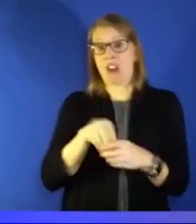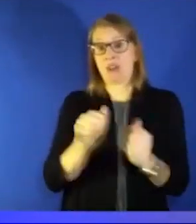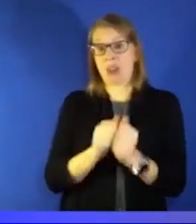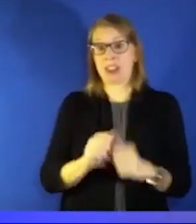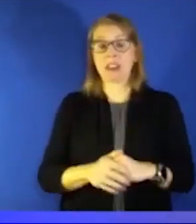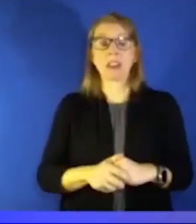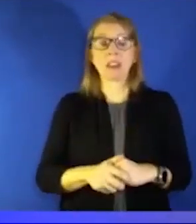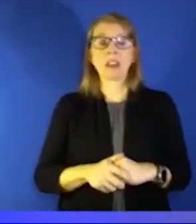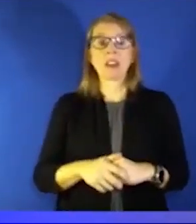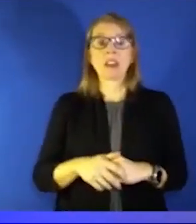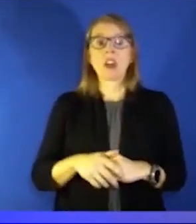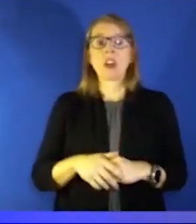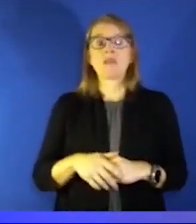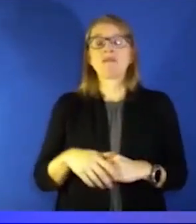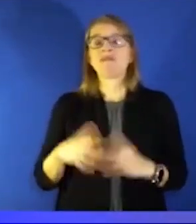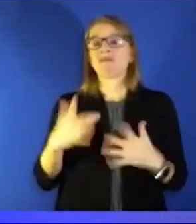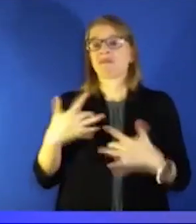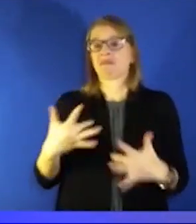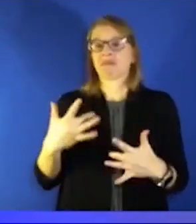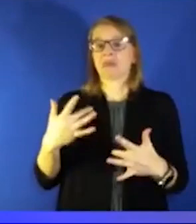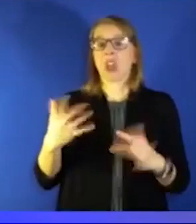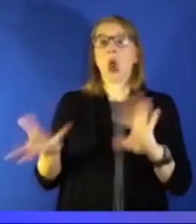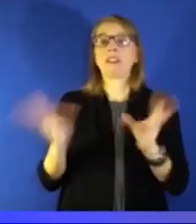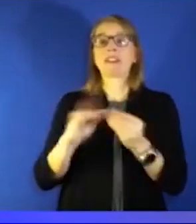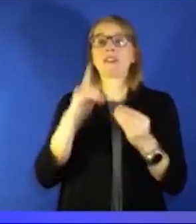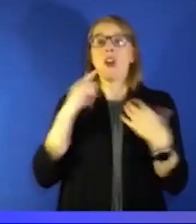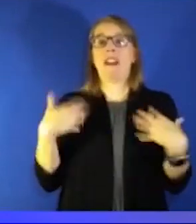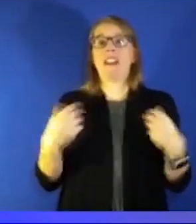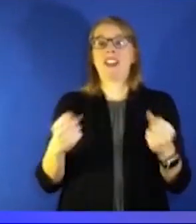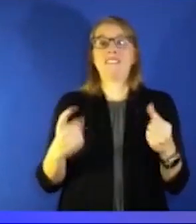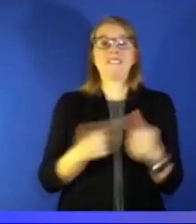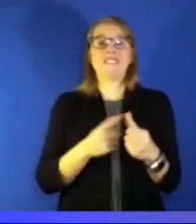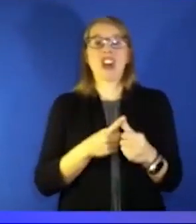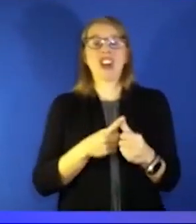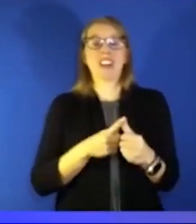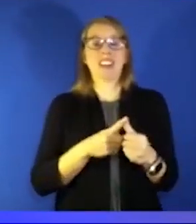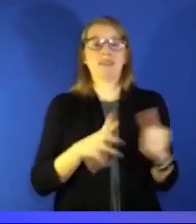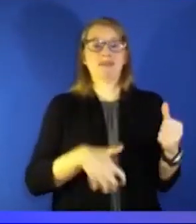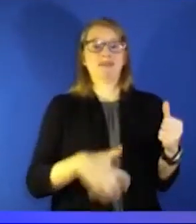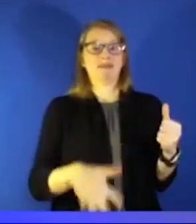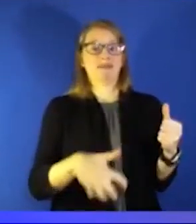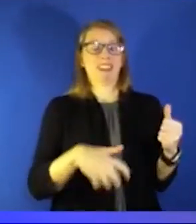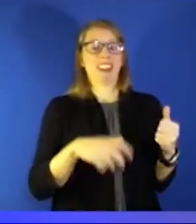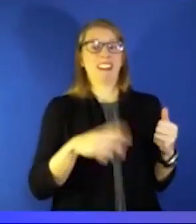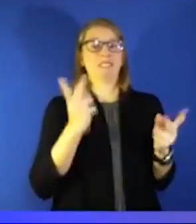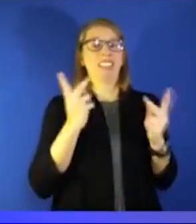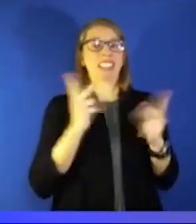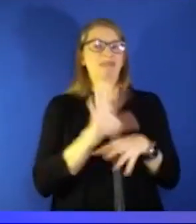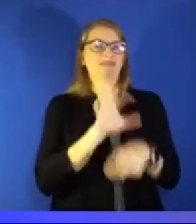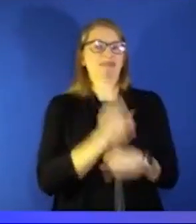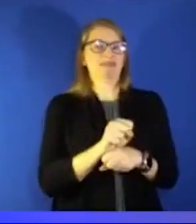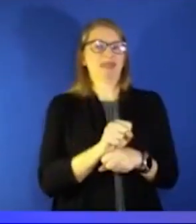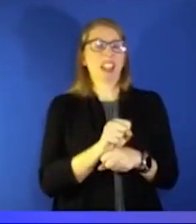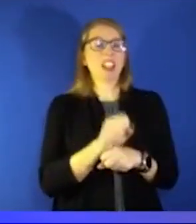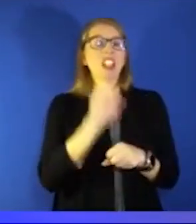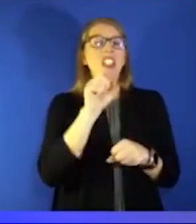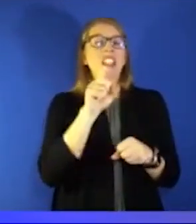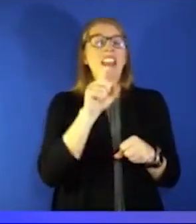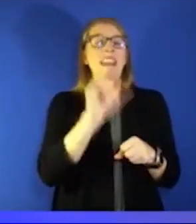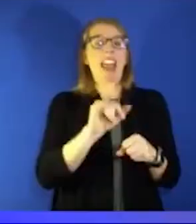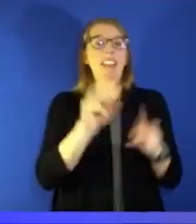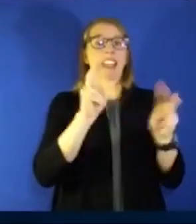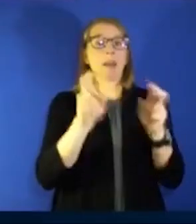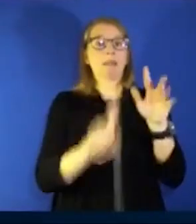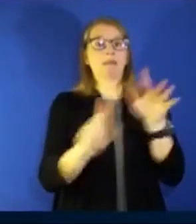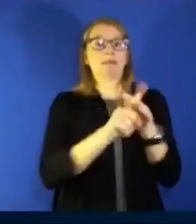do an overview of health at that first prenatal visit. And so that should come up when you go see your obstetrician or midwife the first Dr. time. Ault, I'm